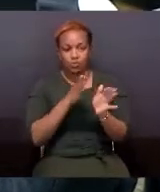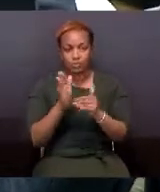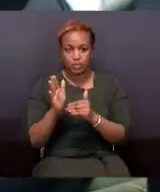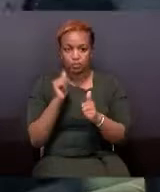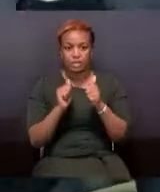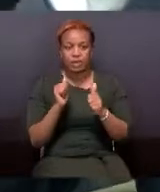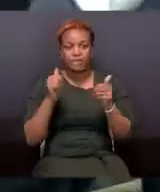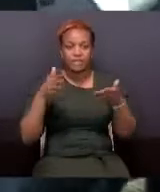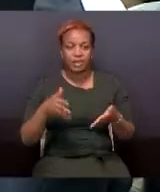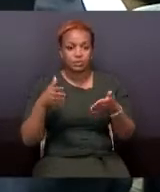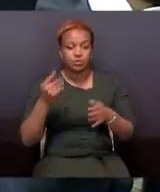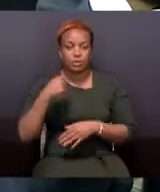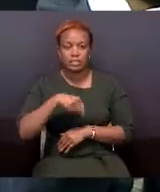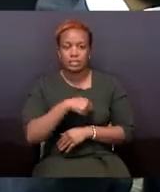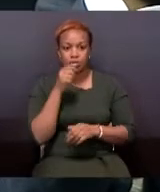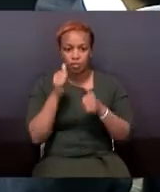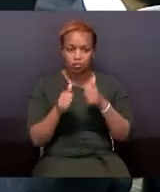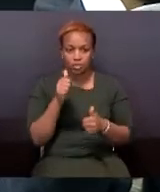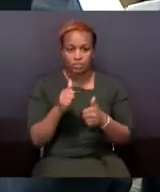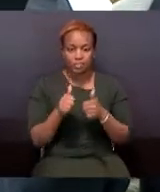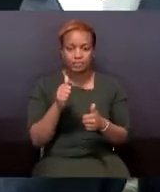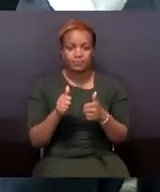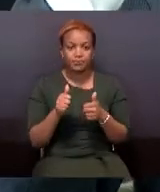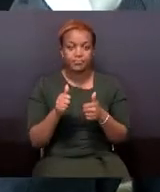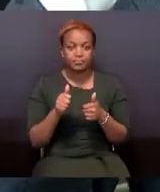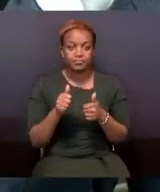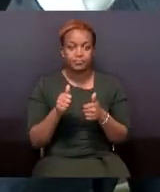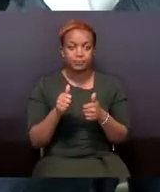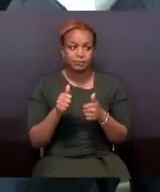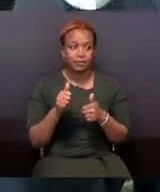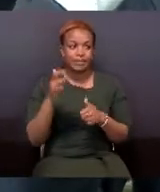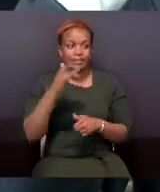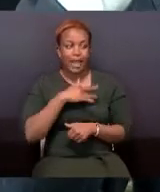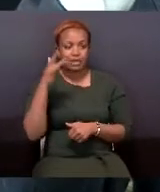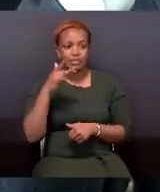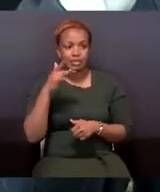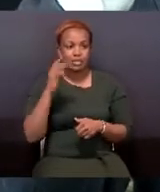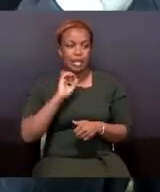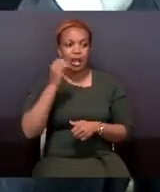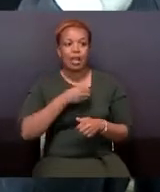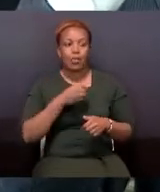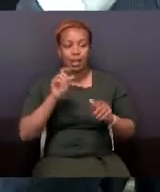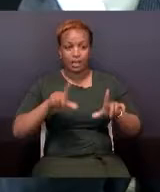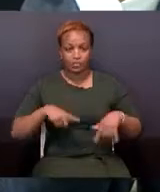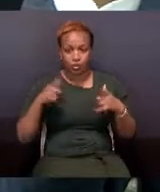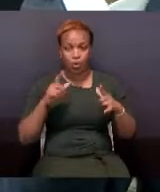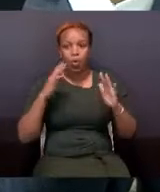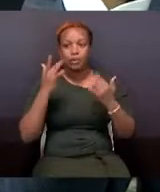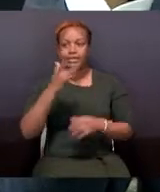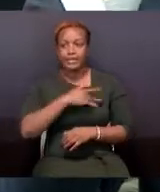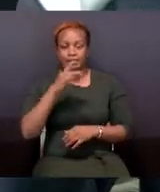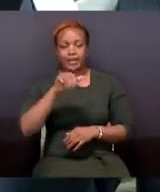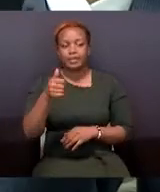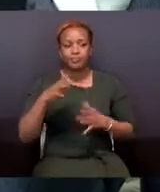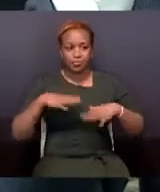to us, which even touch our own lives, but also touch other people's lives elsewhere, and in